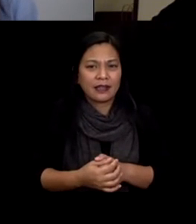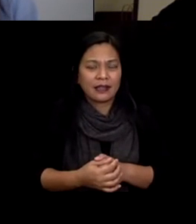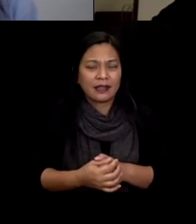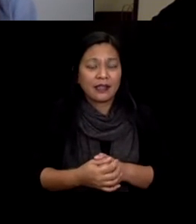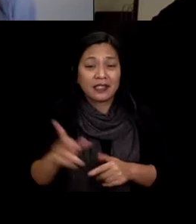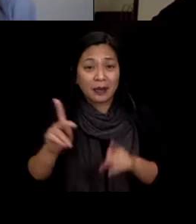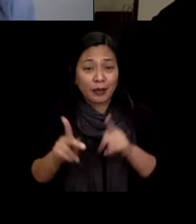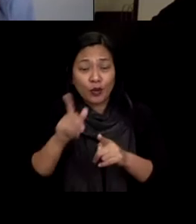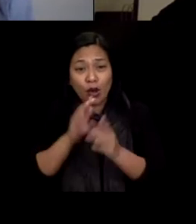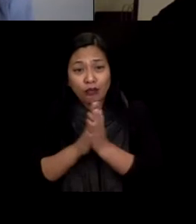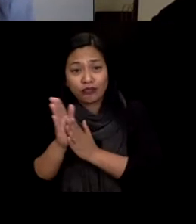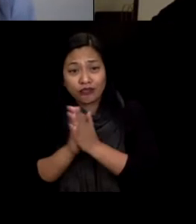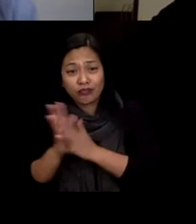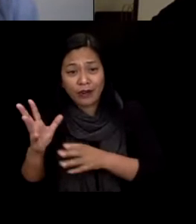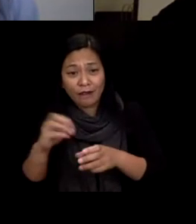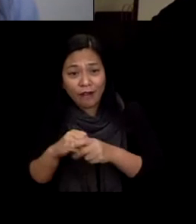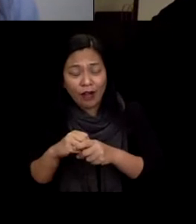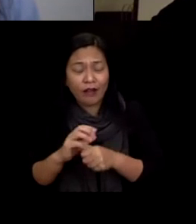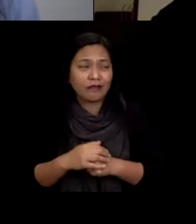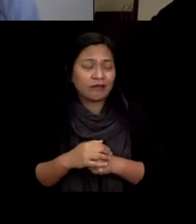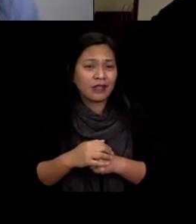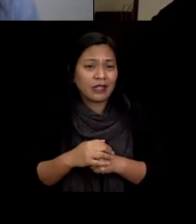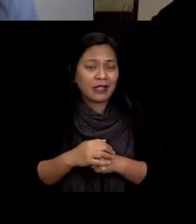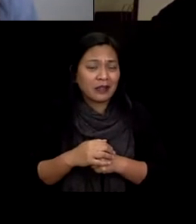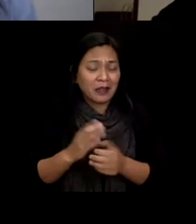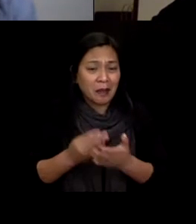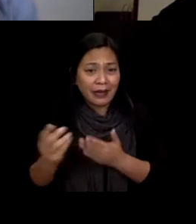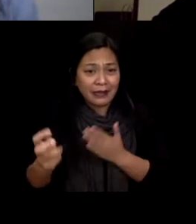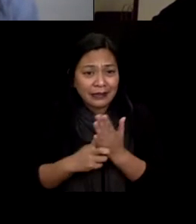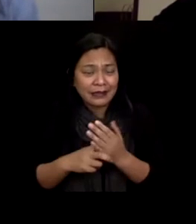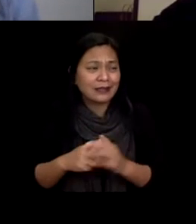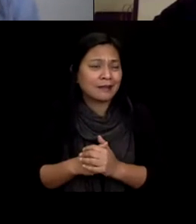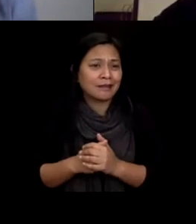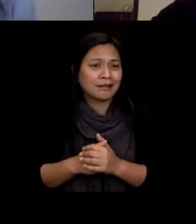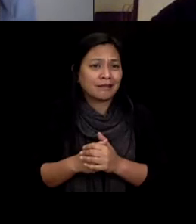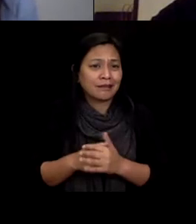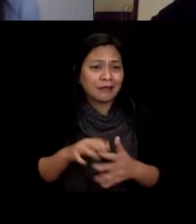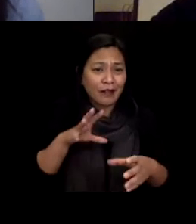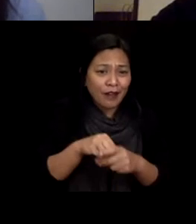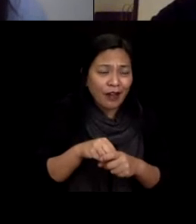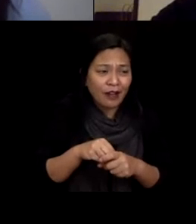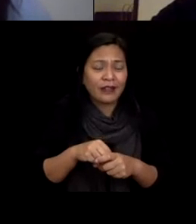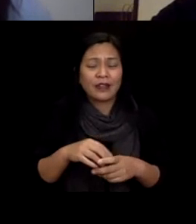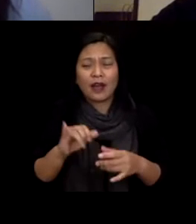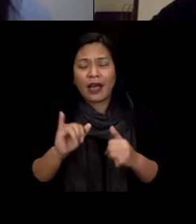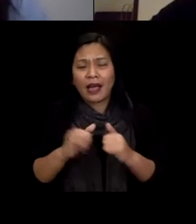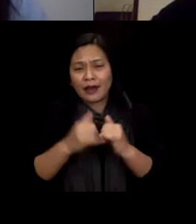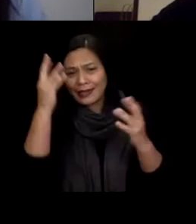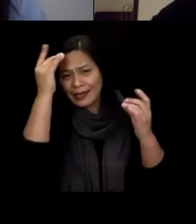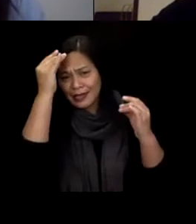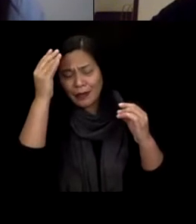and or schedule them, you know, themselves wherever they are might be, you know, to like, yeah, reflect on trauma or